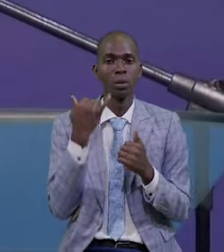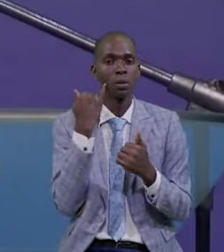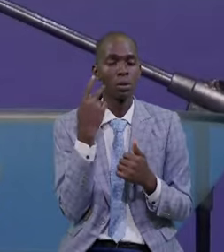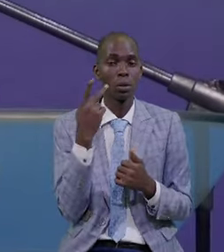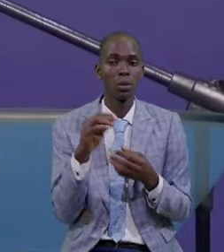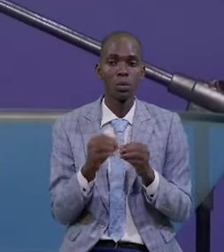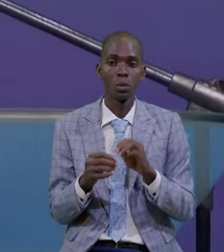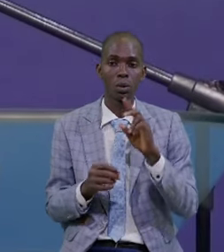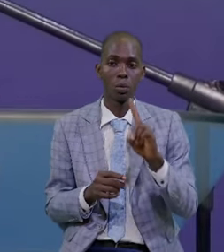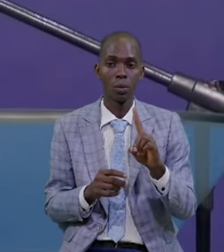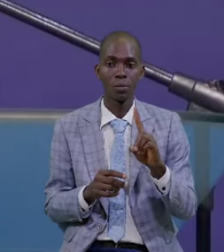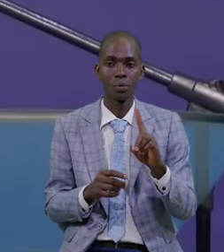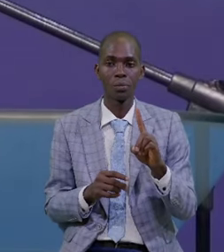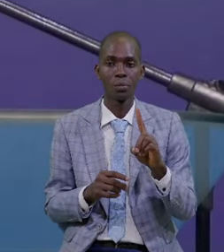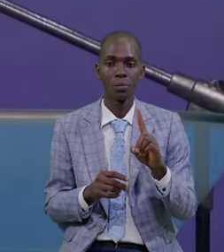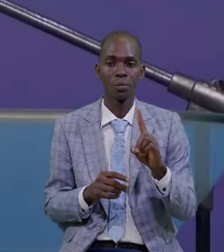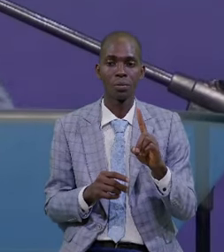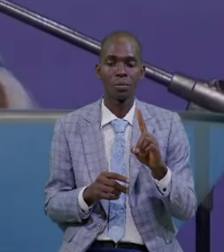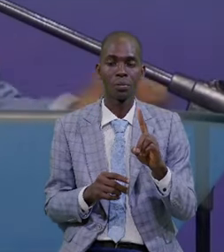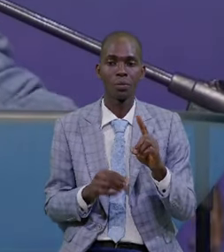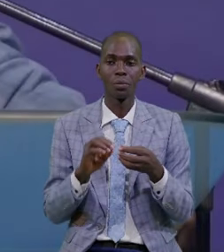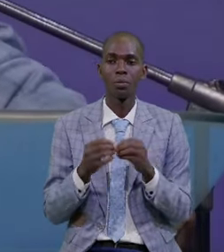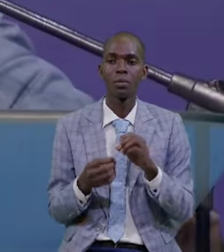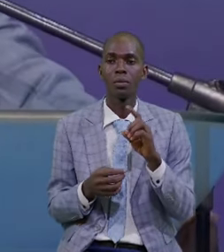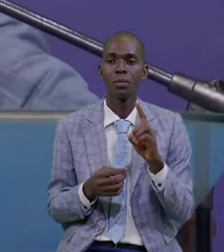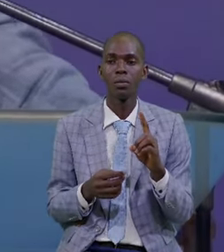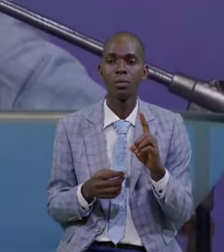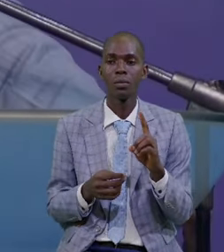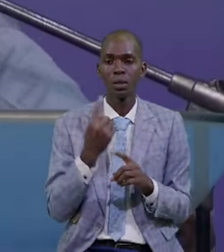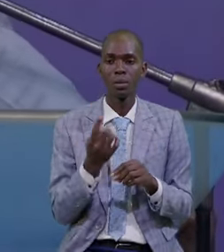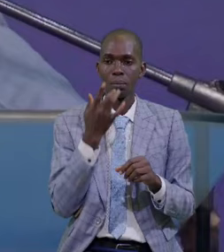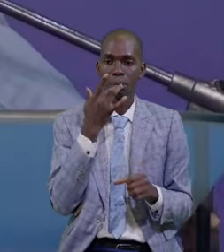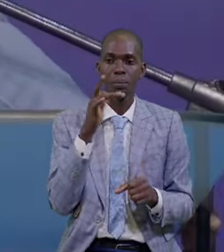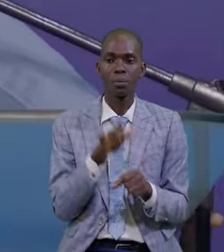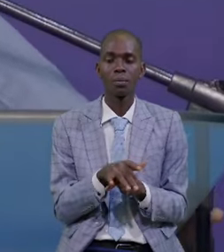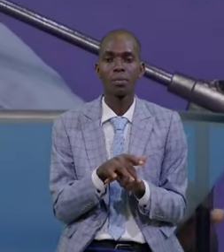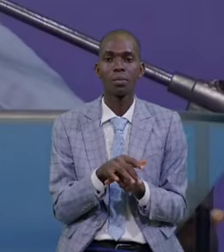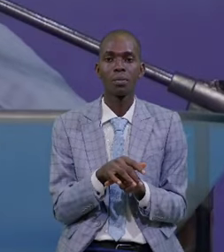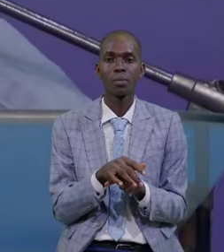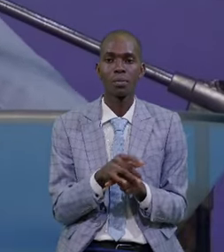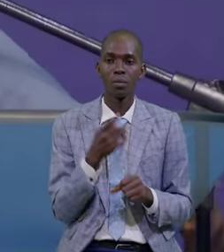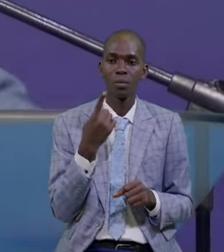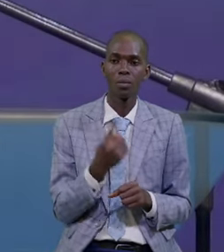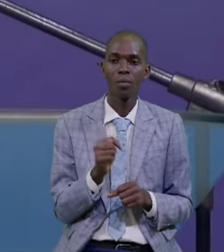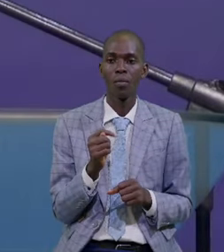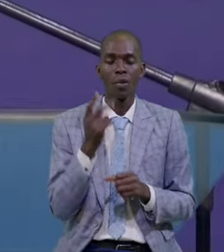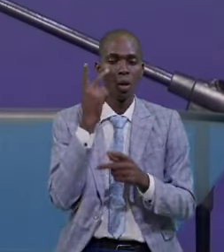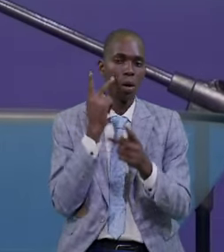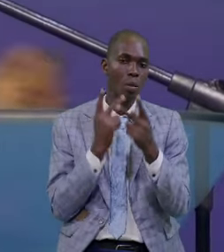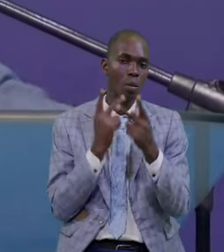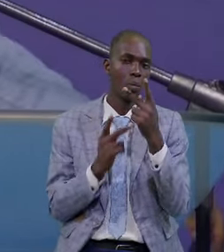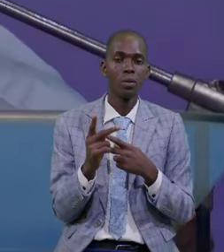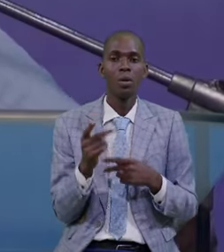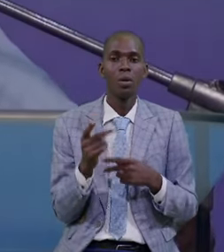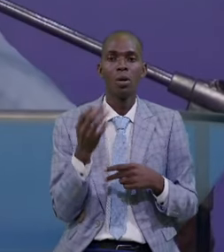Number one, we're looking at the promise. We're looking at the prophecy of